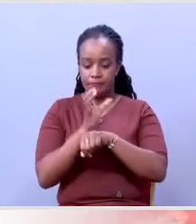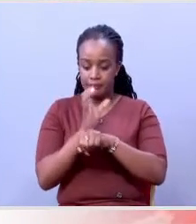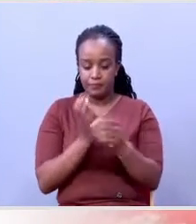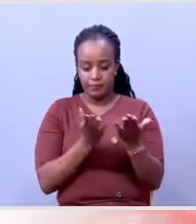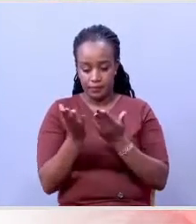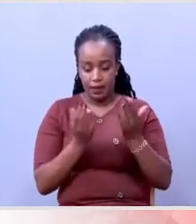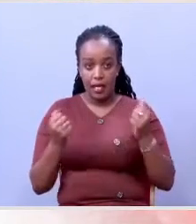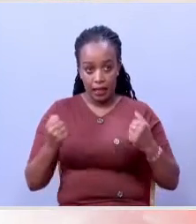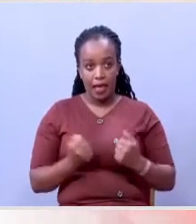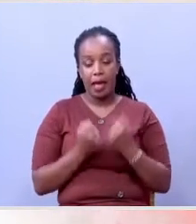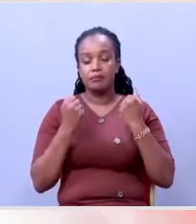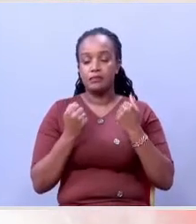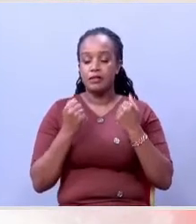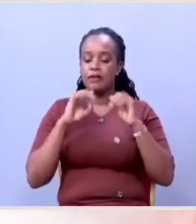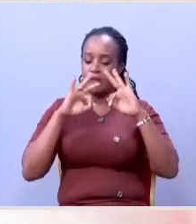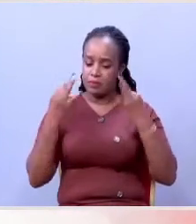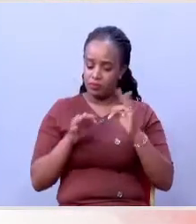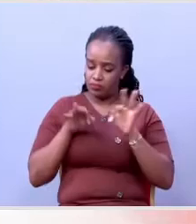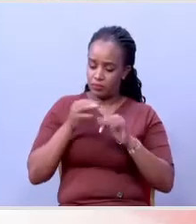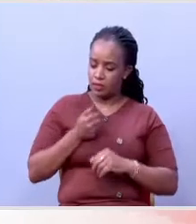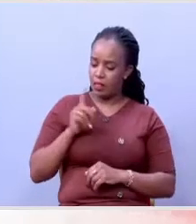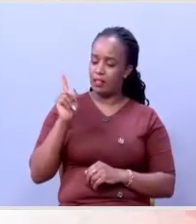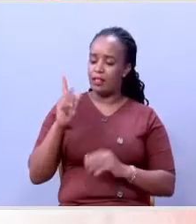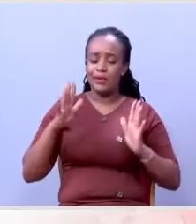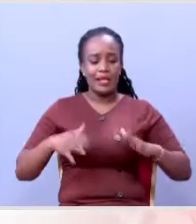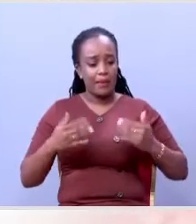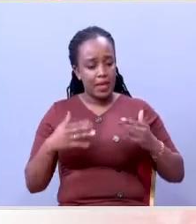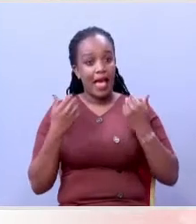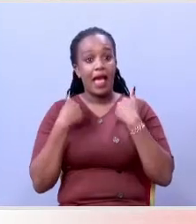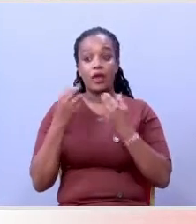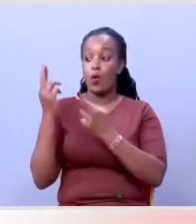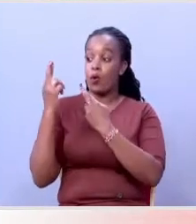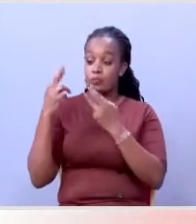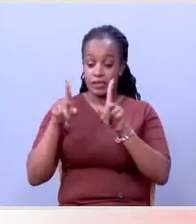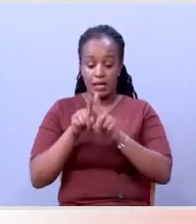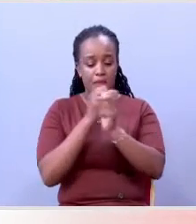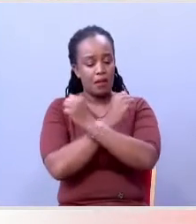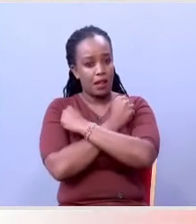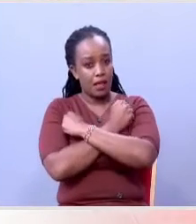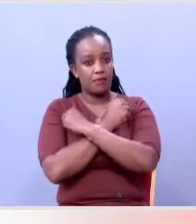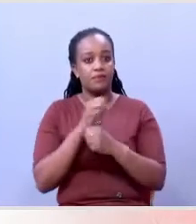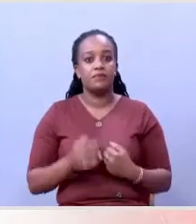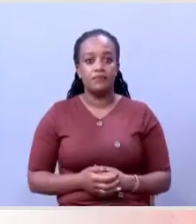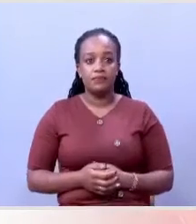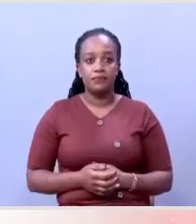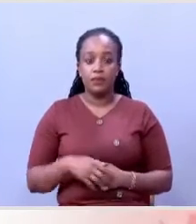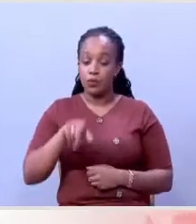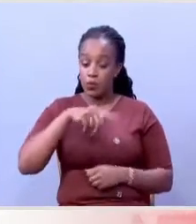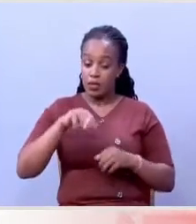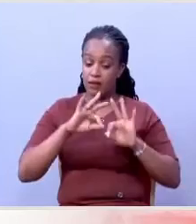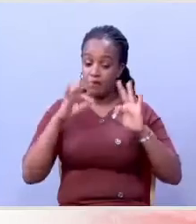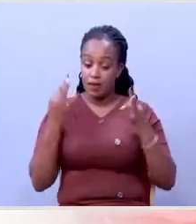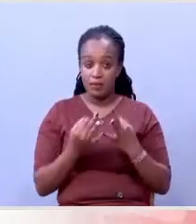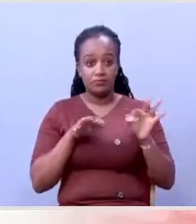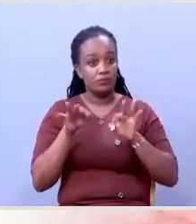family eulogized Tirop as a happy soul who was filled with hope and love. Ni kama familia, tunasema hivi. Tendo